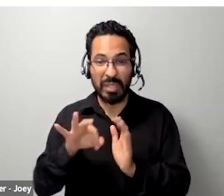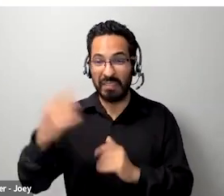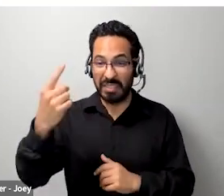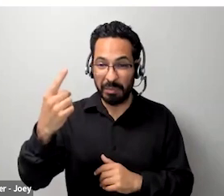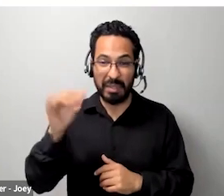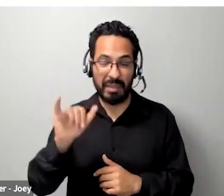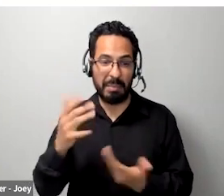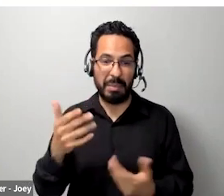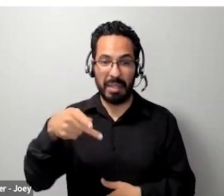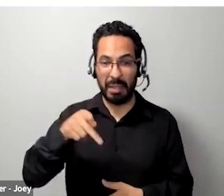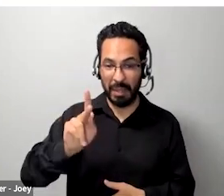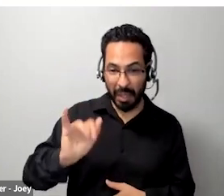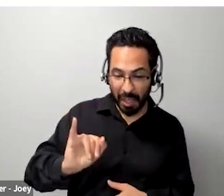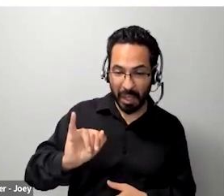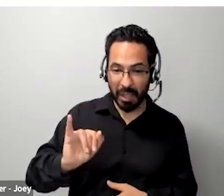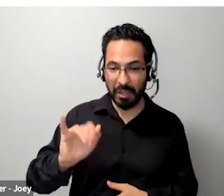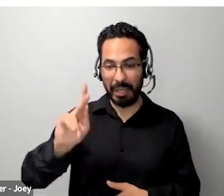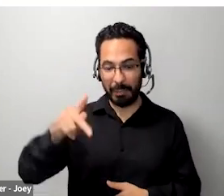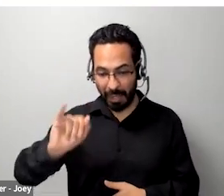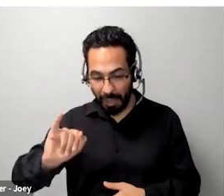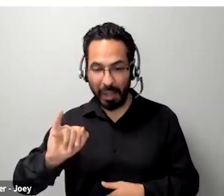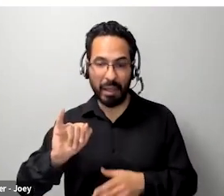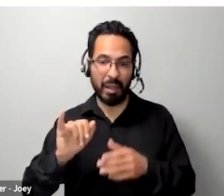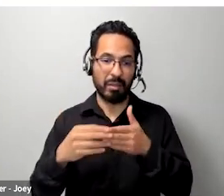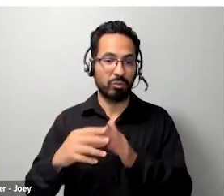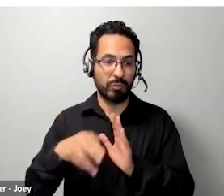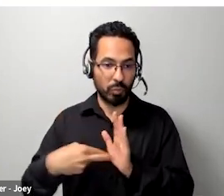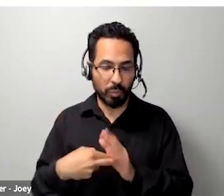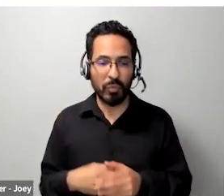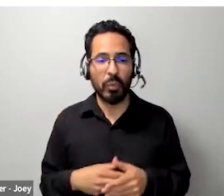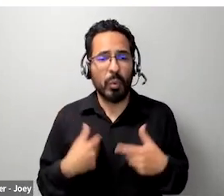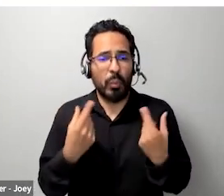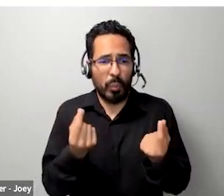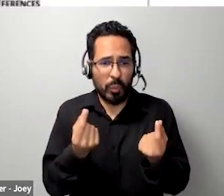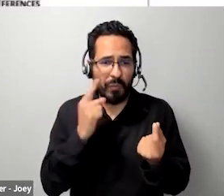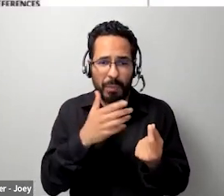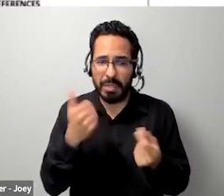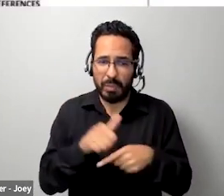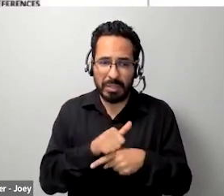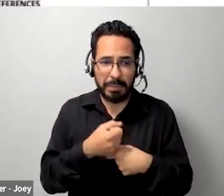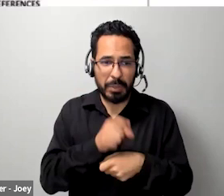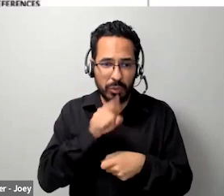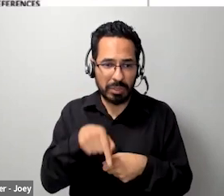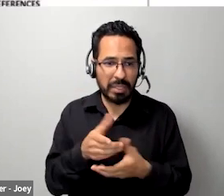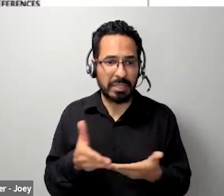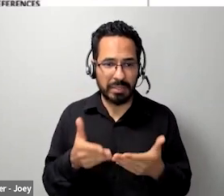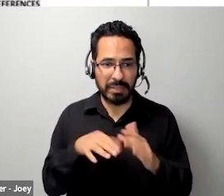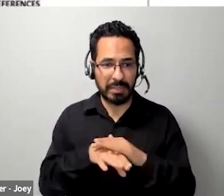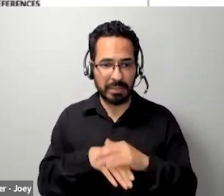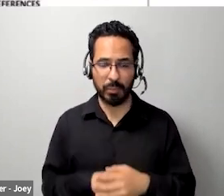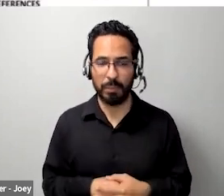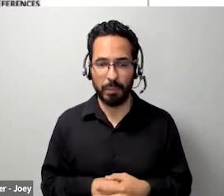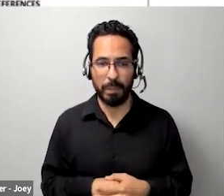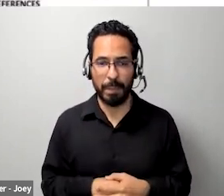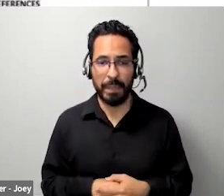perhaps a KPI-driven role. So what can we do as best practices to make these assets accessible?